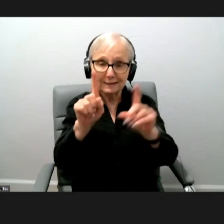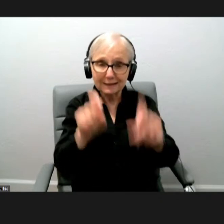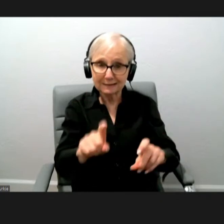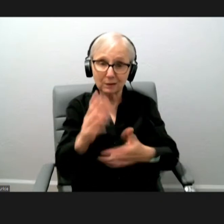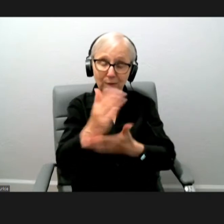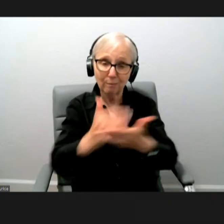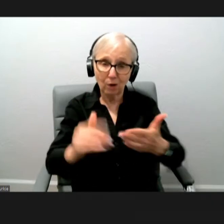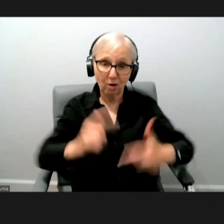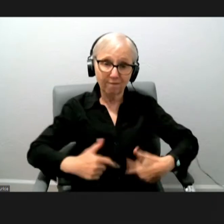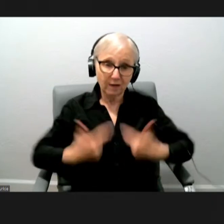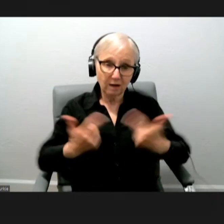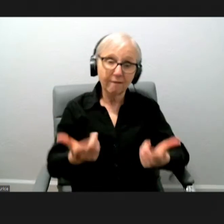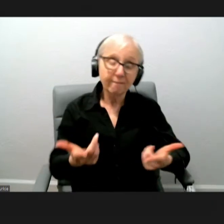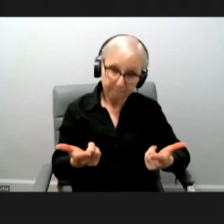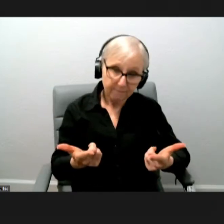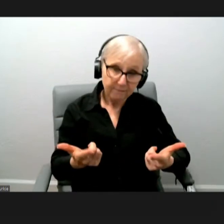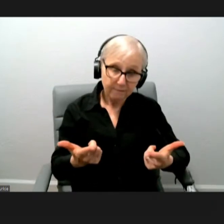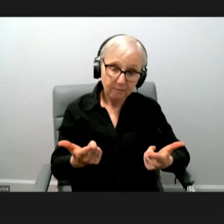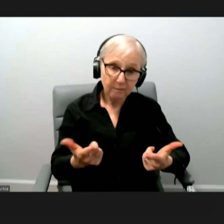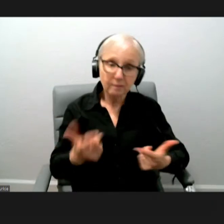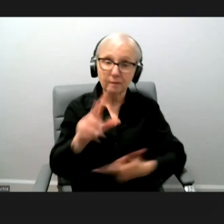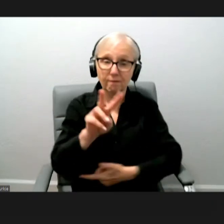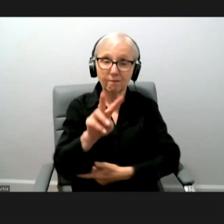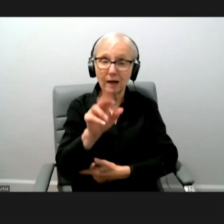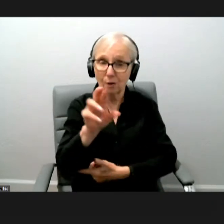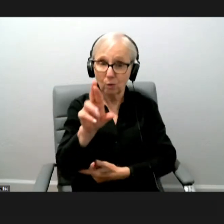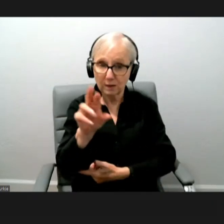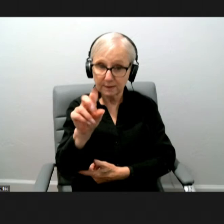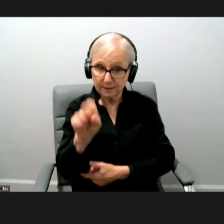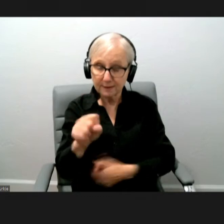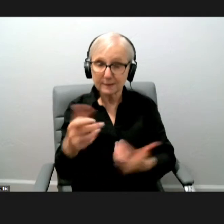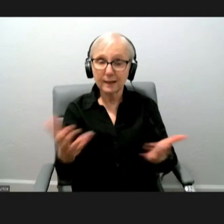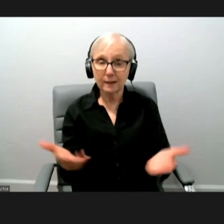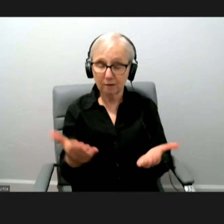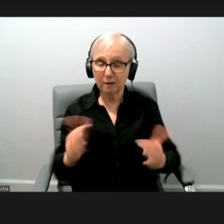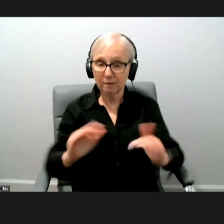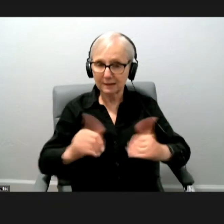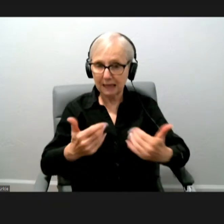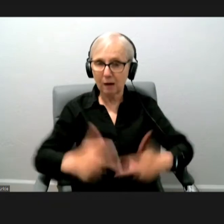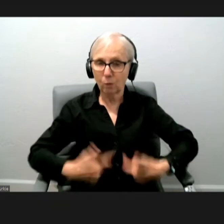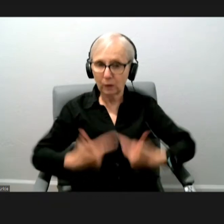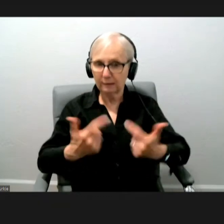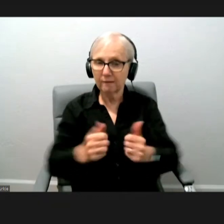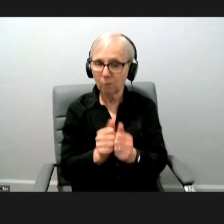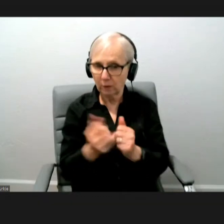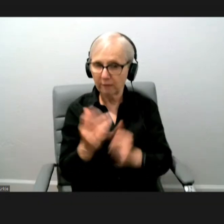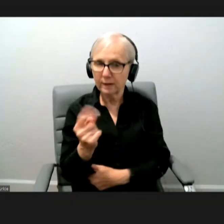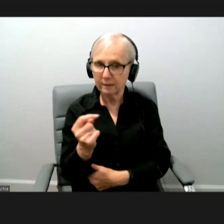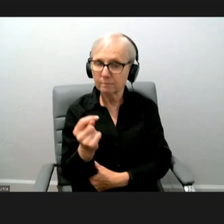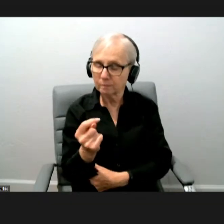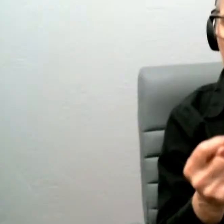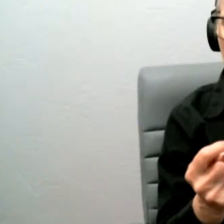life. This virus is here to stay, and this is how we're going to live with it.